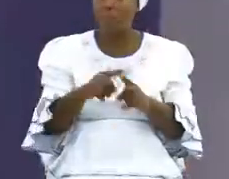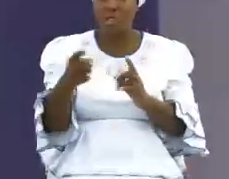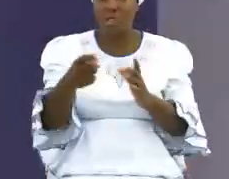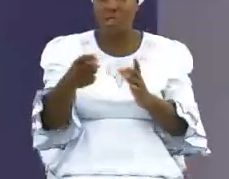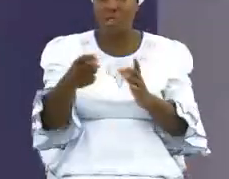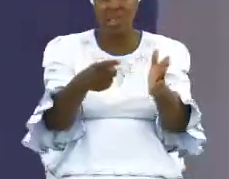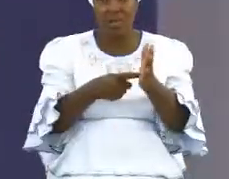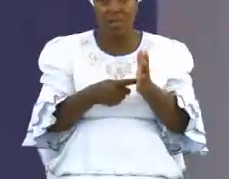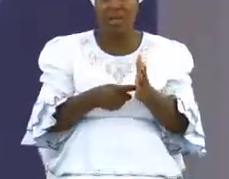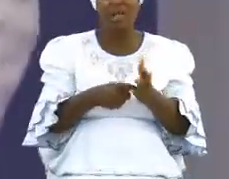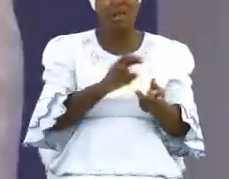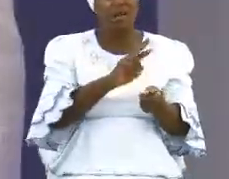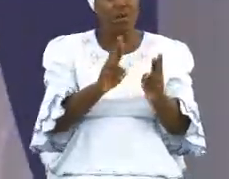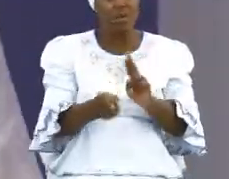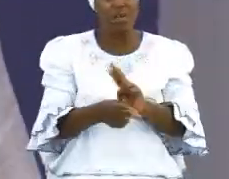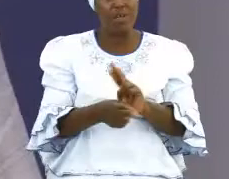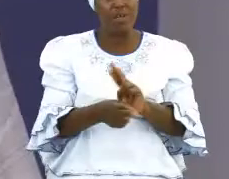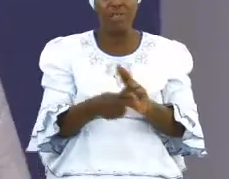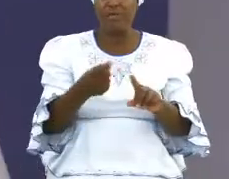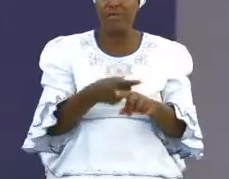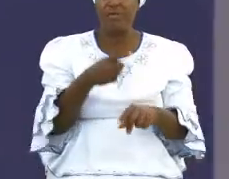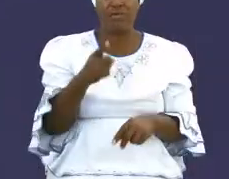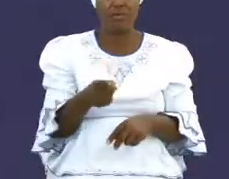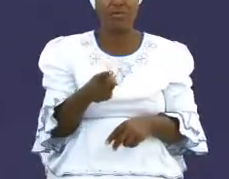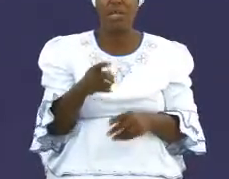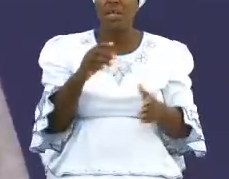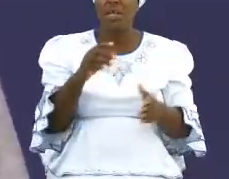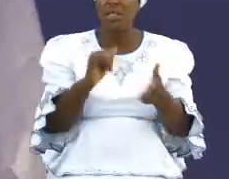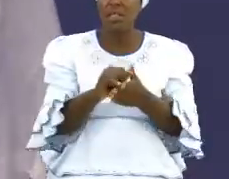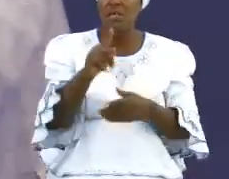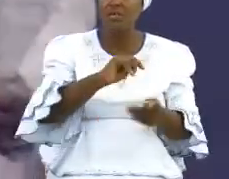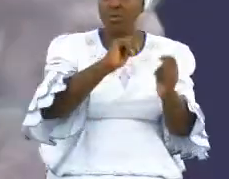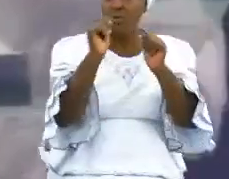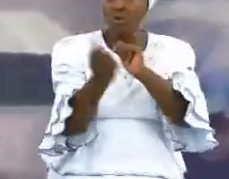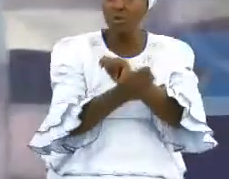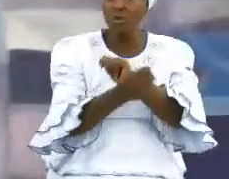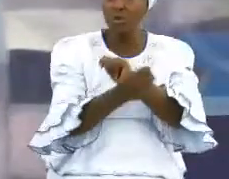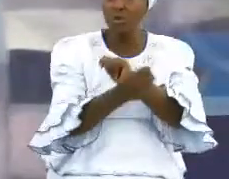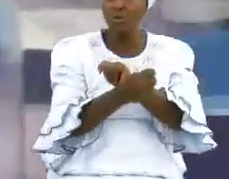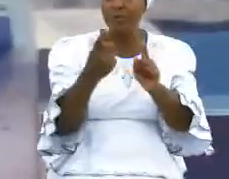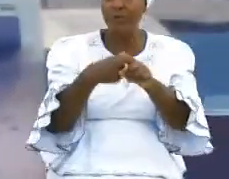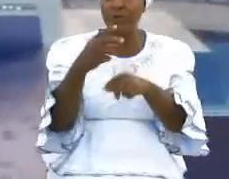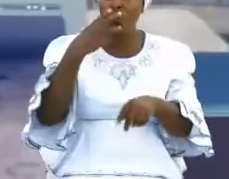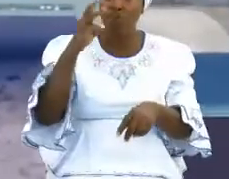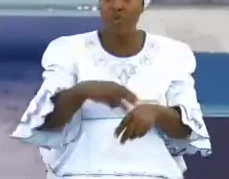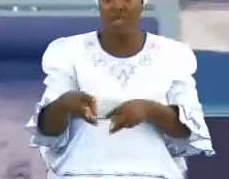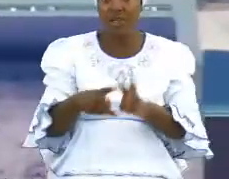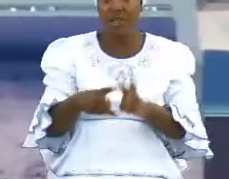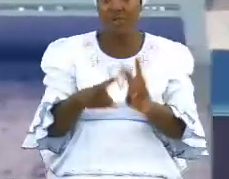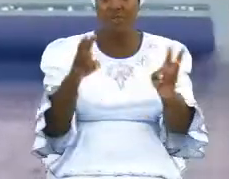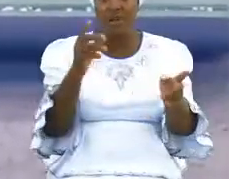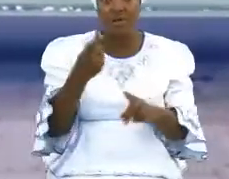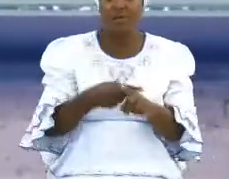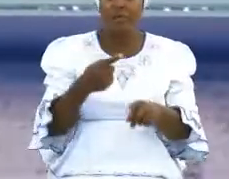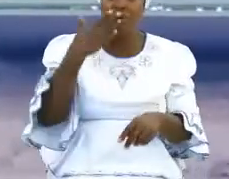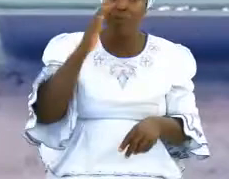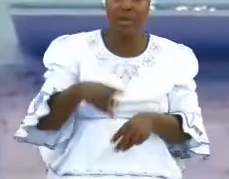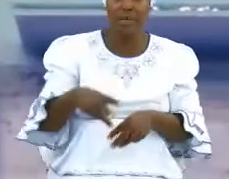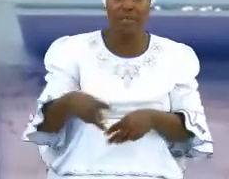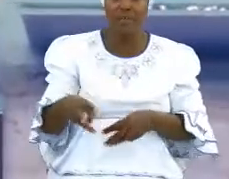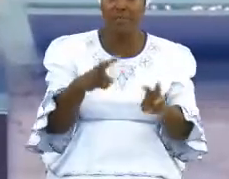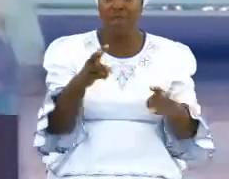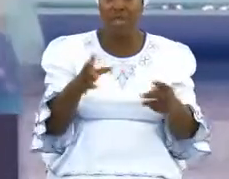repentance from you, that you'll turn from your wicked ways, from your violent ways, and from